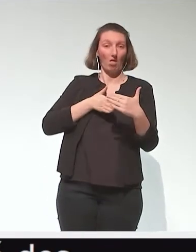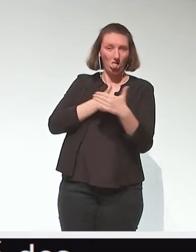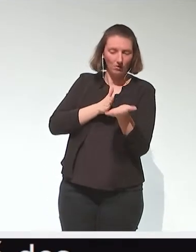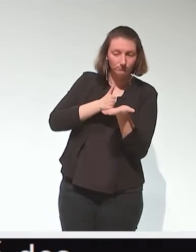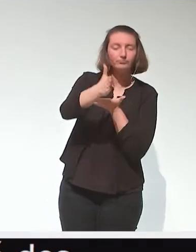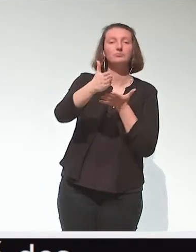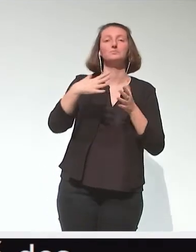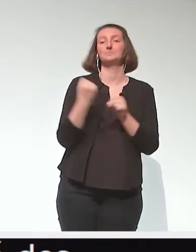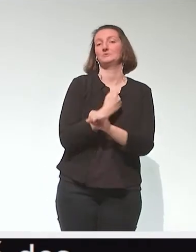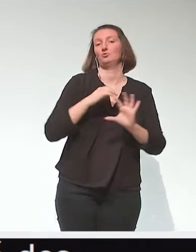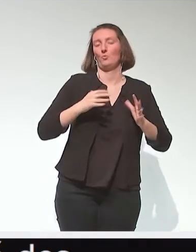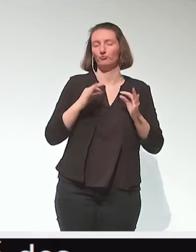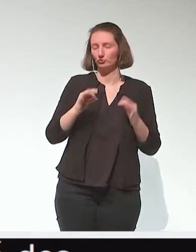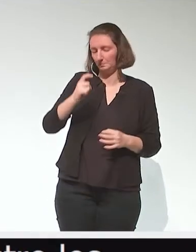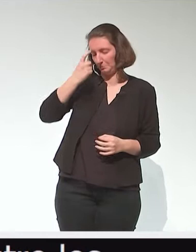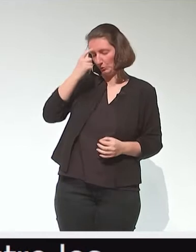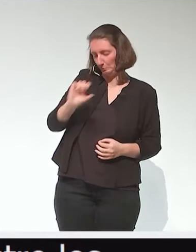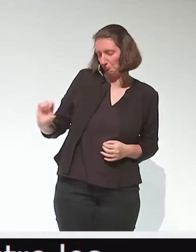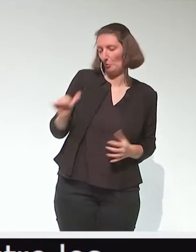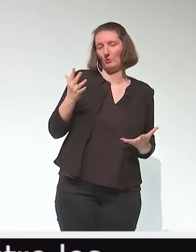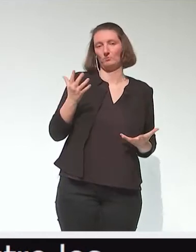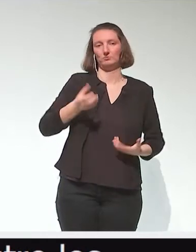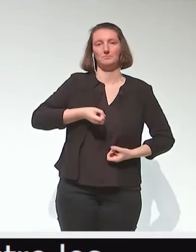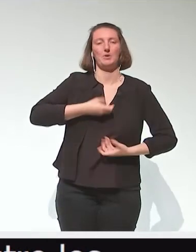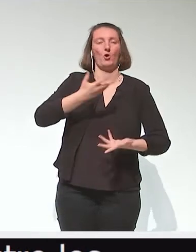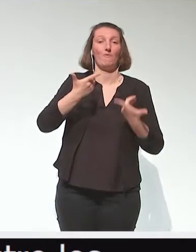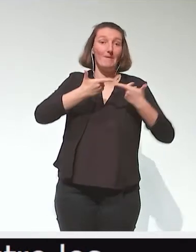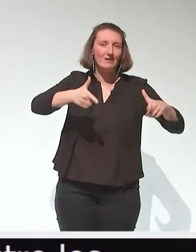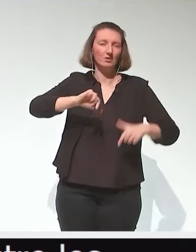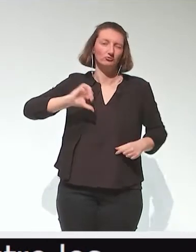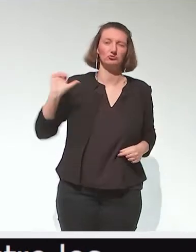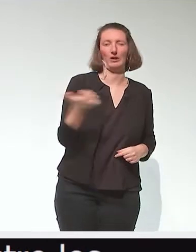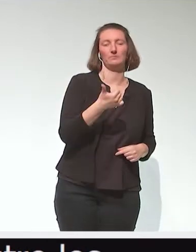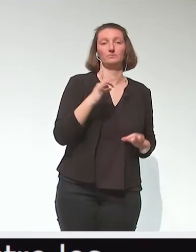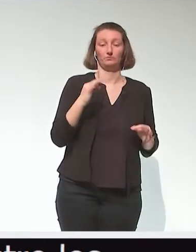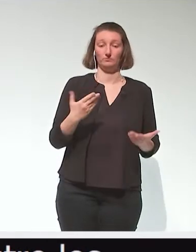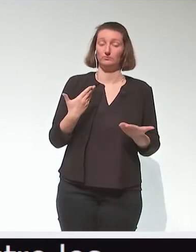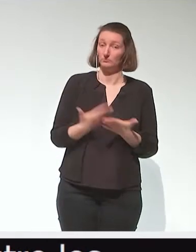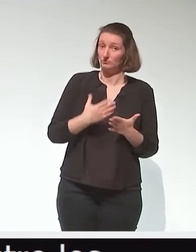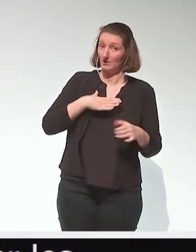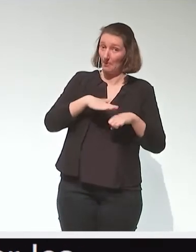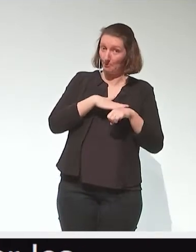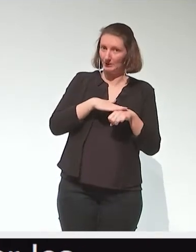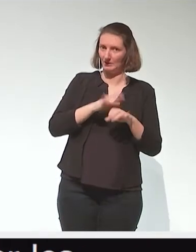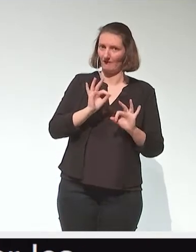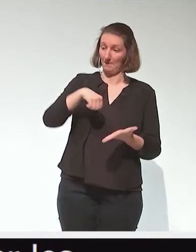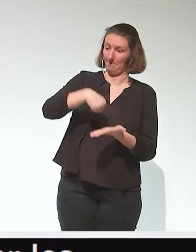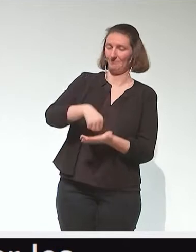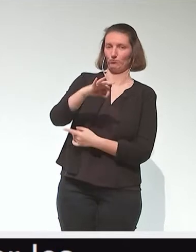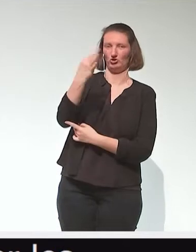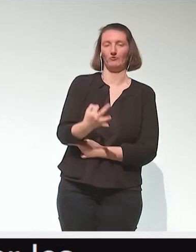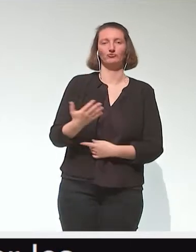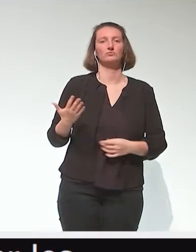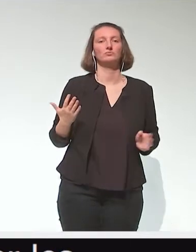do so. So what did we do to overcome the main obstacles? We freed the speech. We have